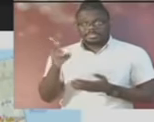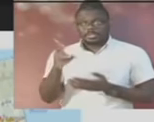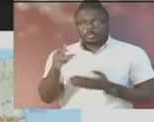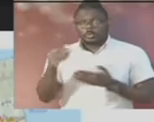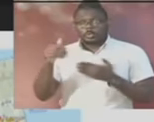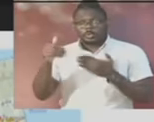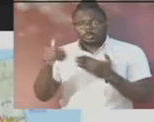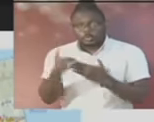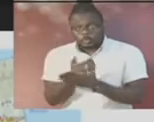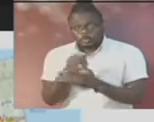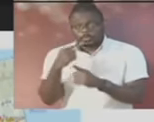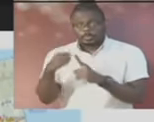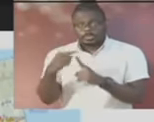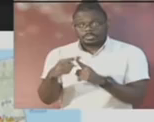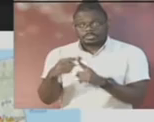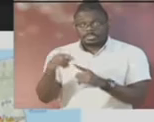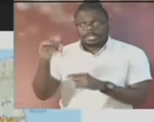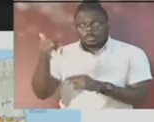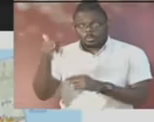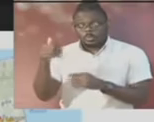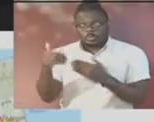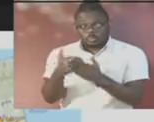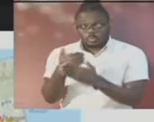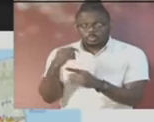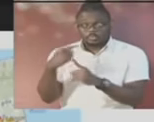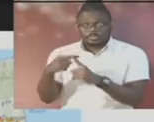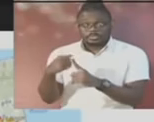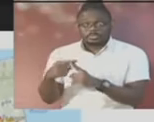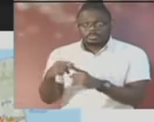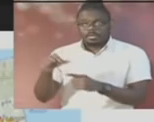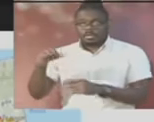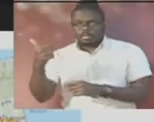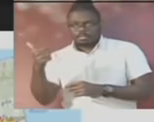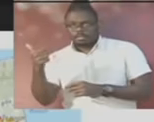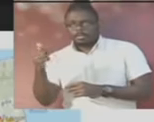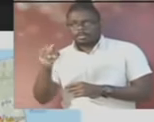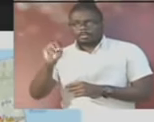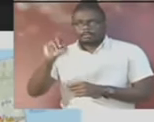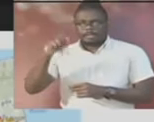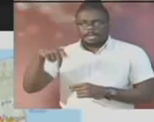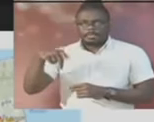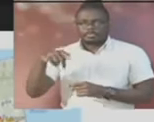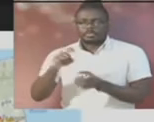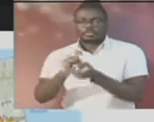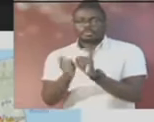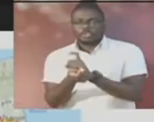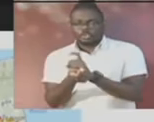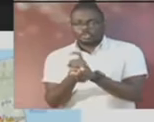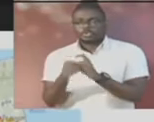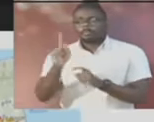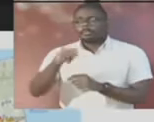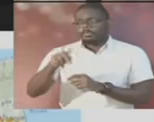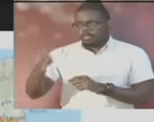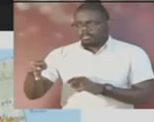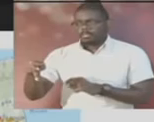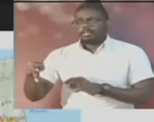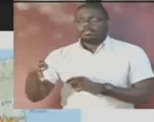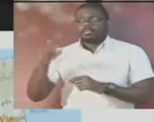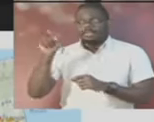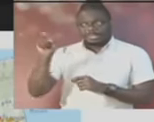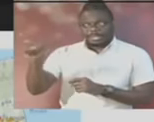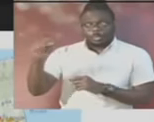for week 17. So the older yellow dots from the previous slide would actually have been turned purple. So we're adding basically this group on